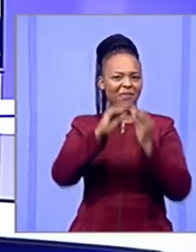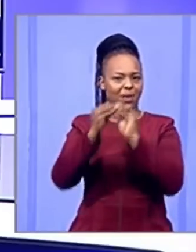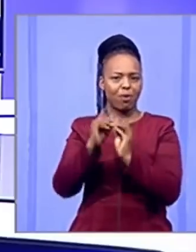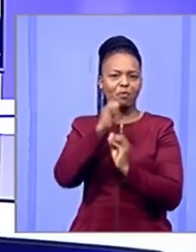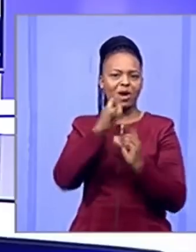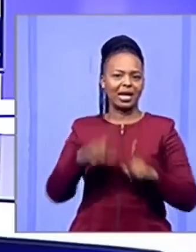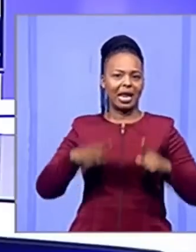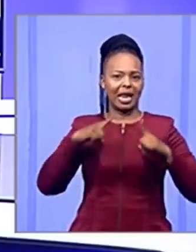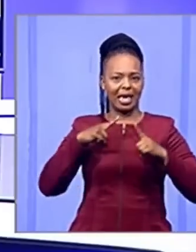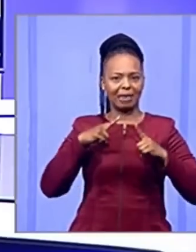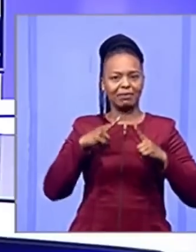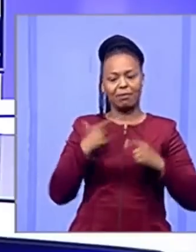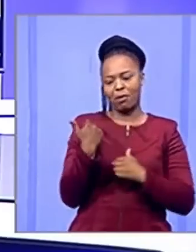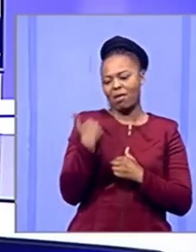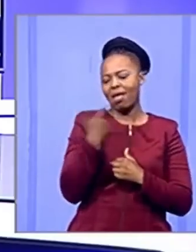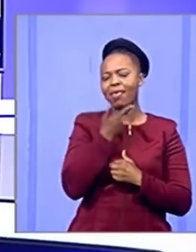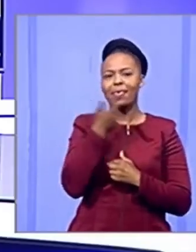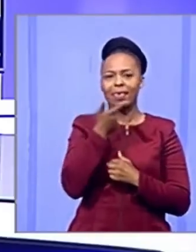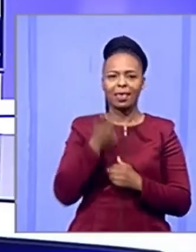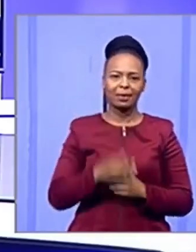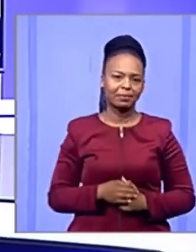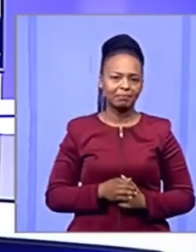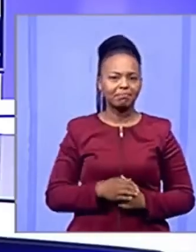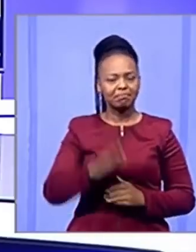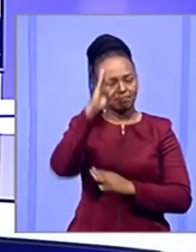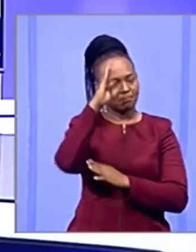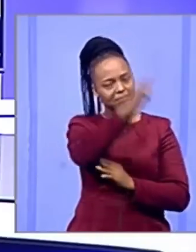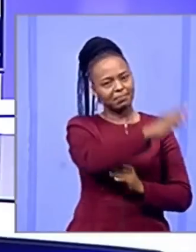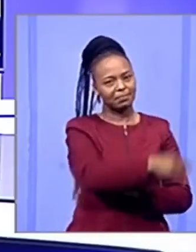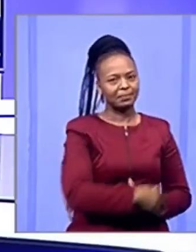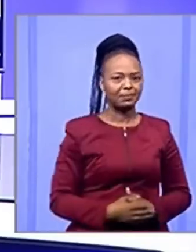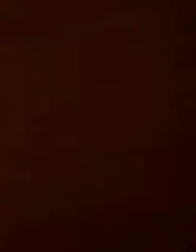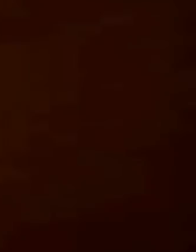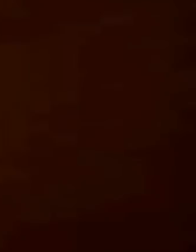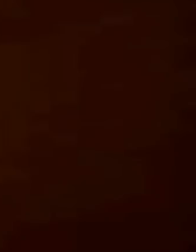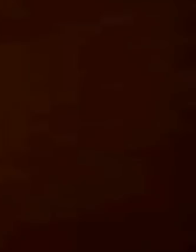la Morning Live malobanyana mo Thobela.